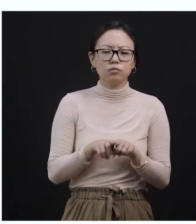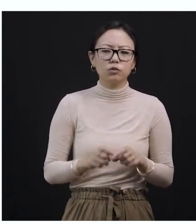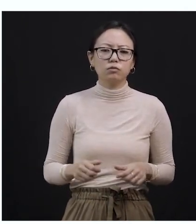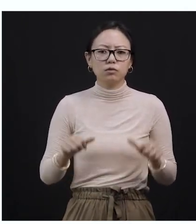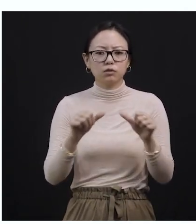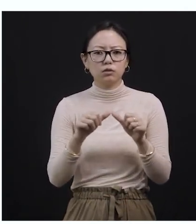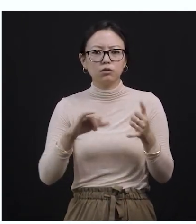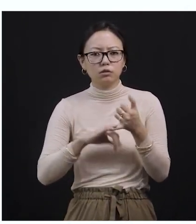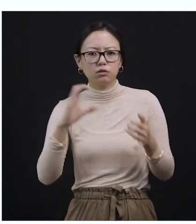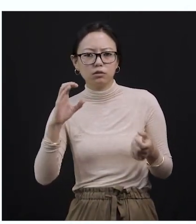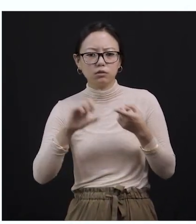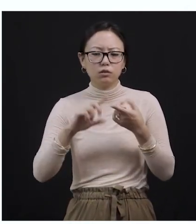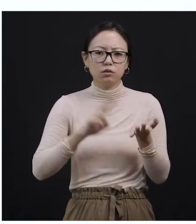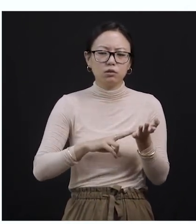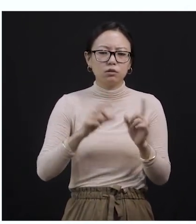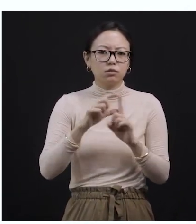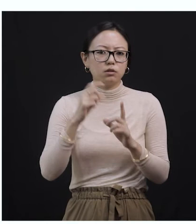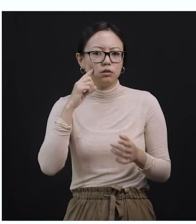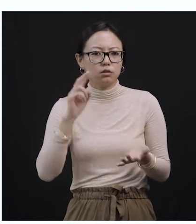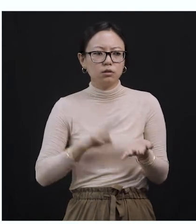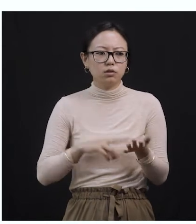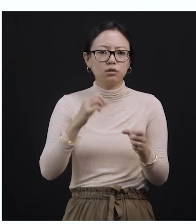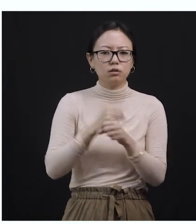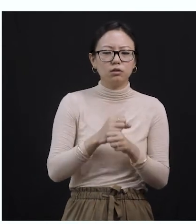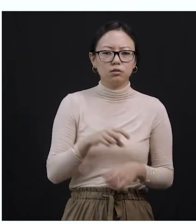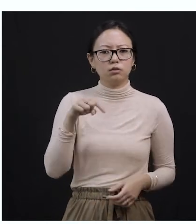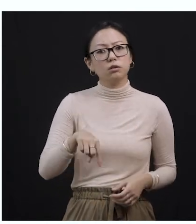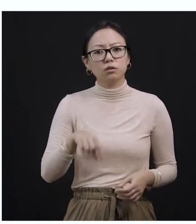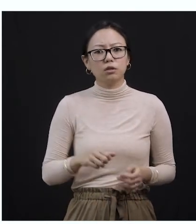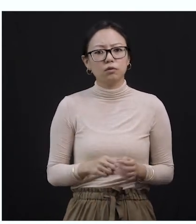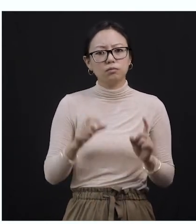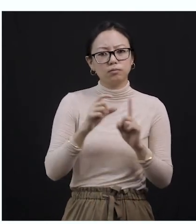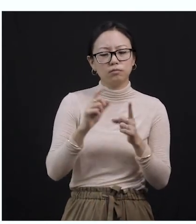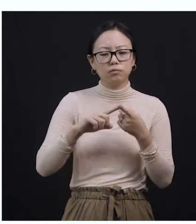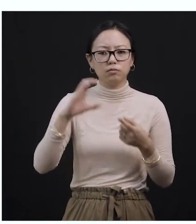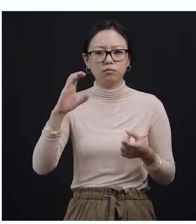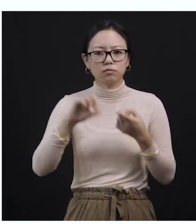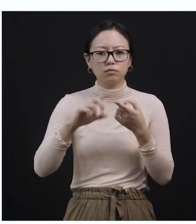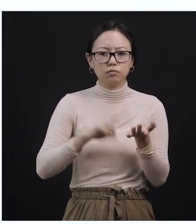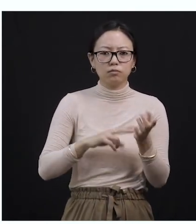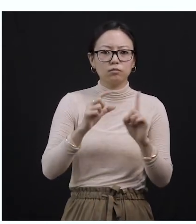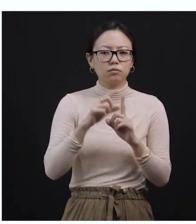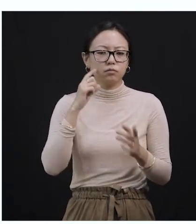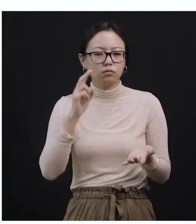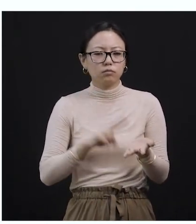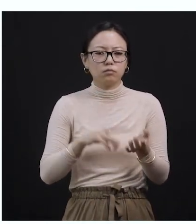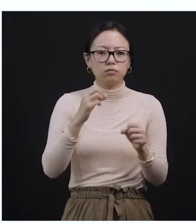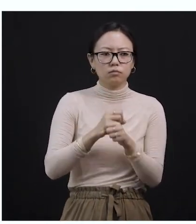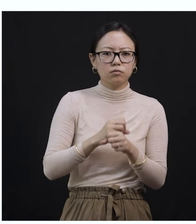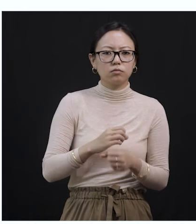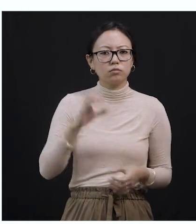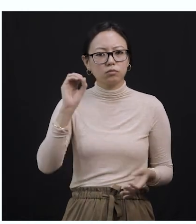Let's learn about descending now. Arrange the numbers in descending order. We